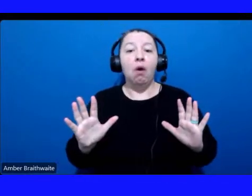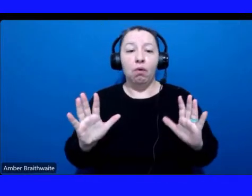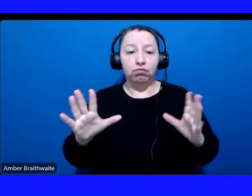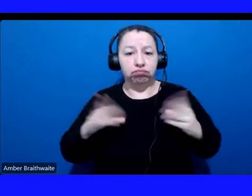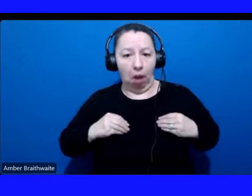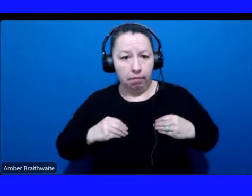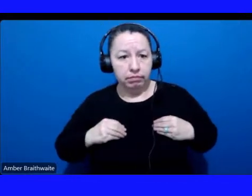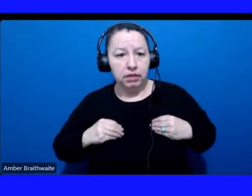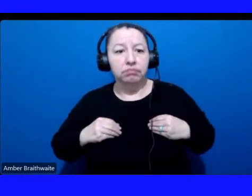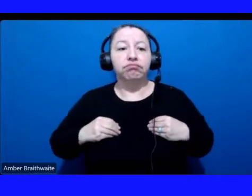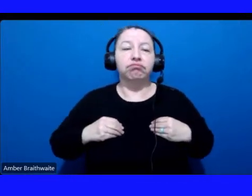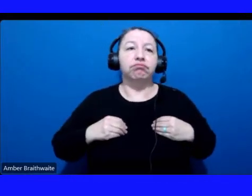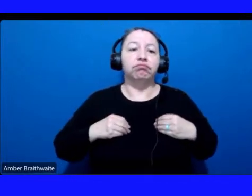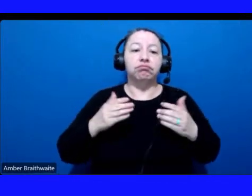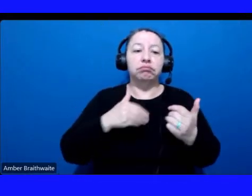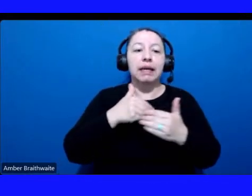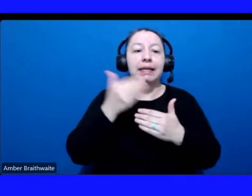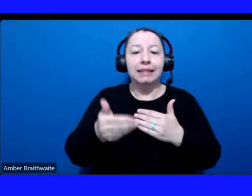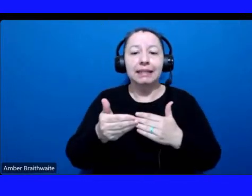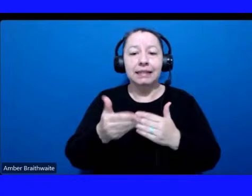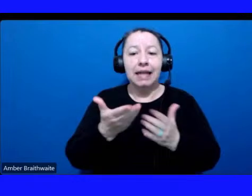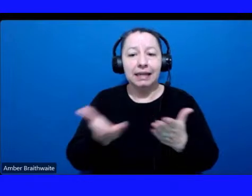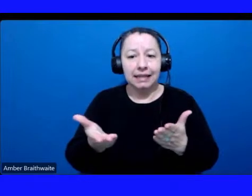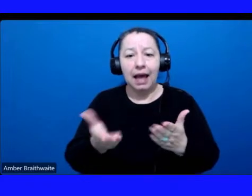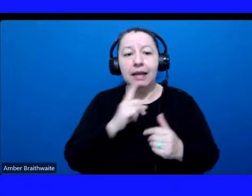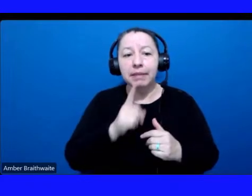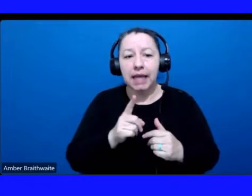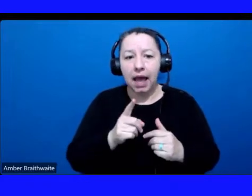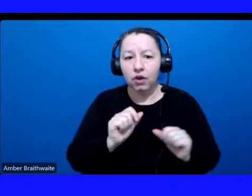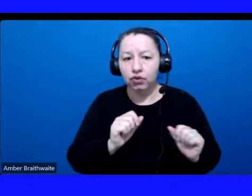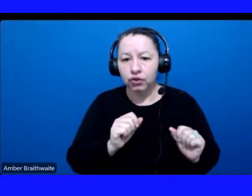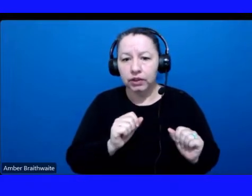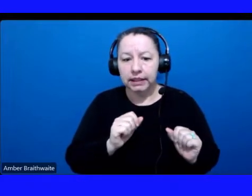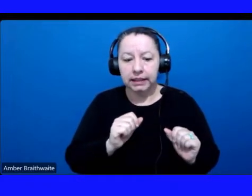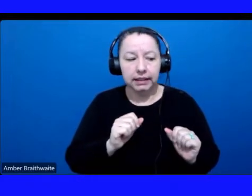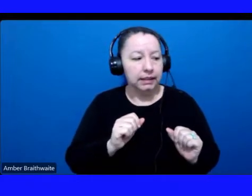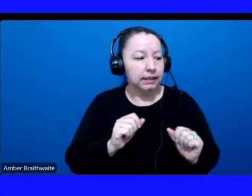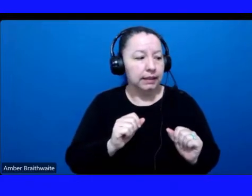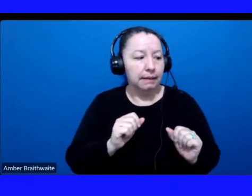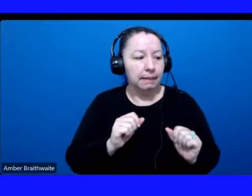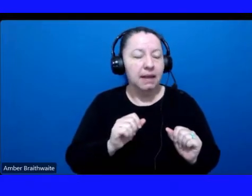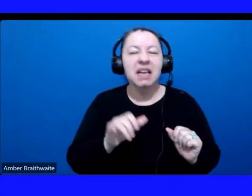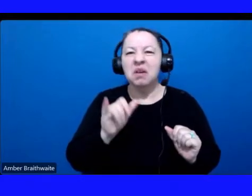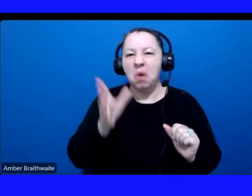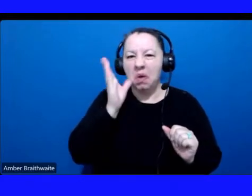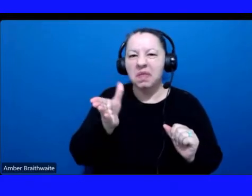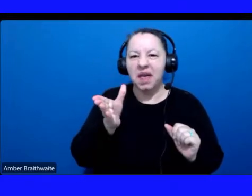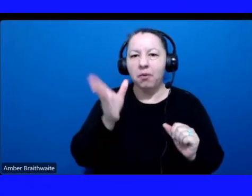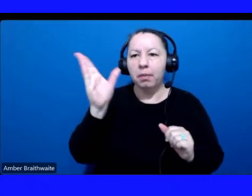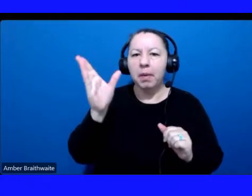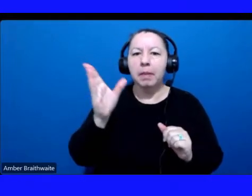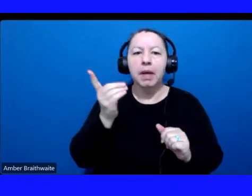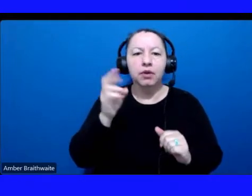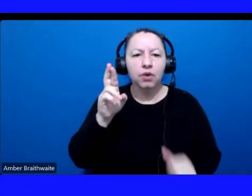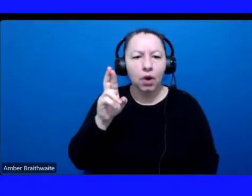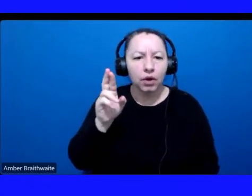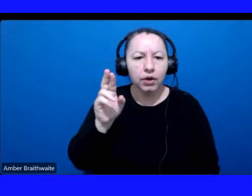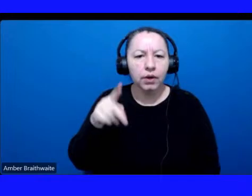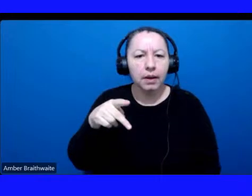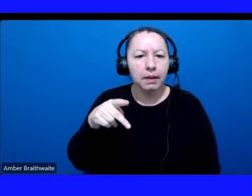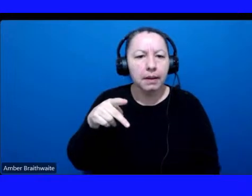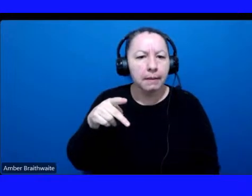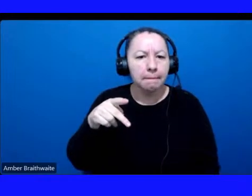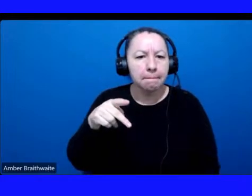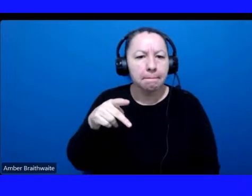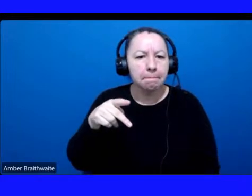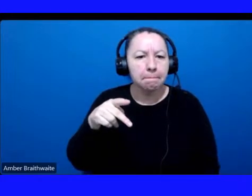morning, everyone. Thank you so much for having me. My name is Ellie Epstein. I'm a senior director with Correctional Health Services, and this morning I'm requesting